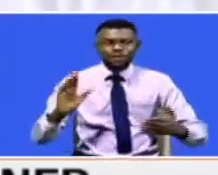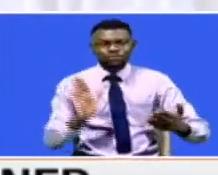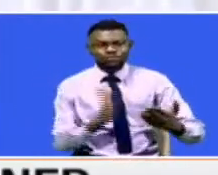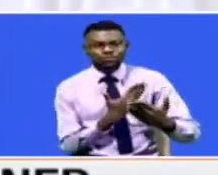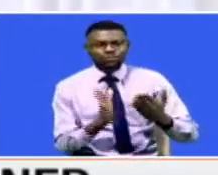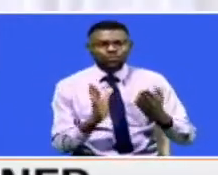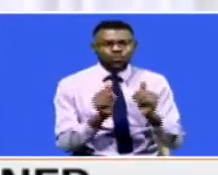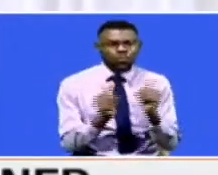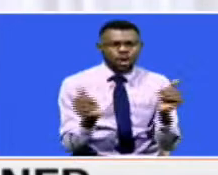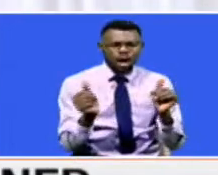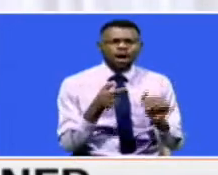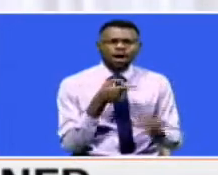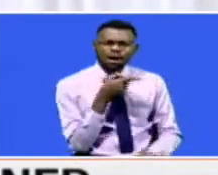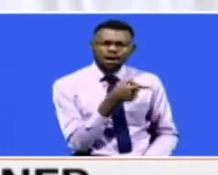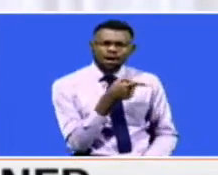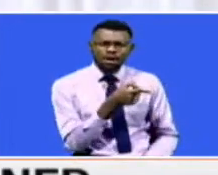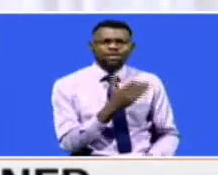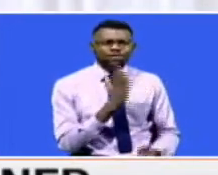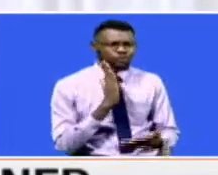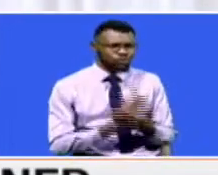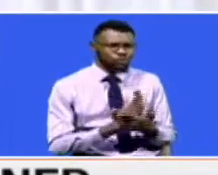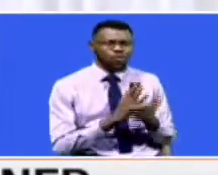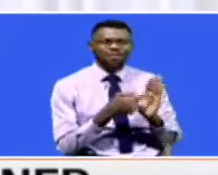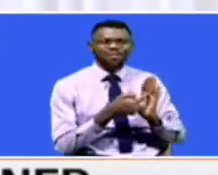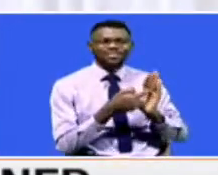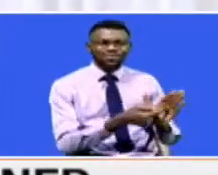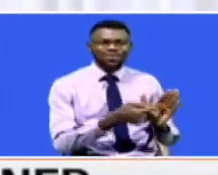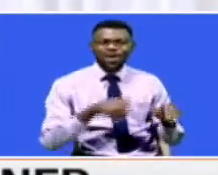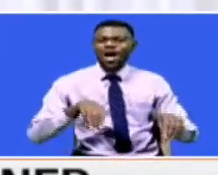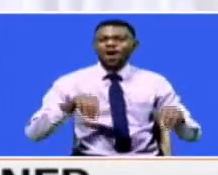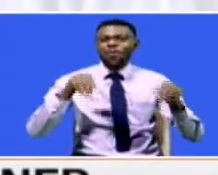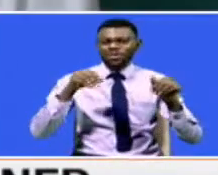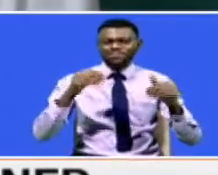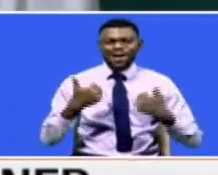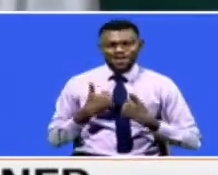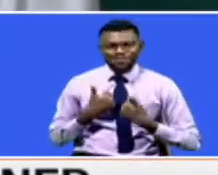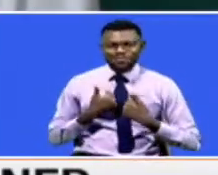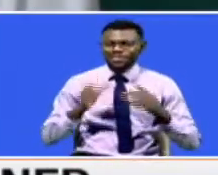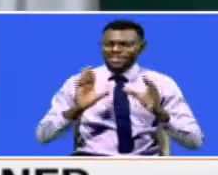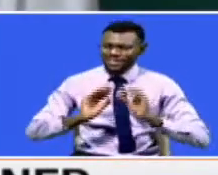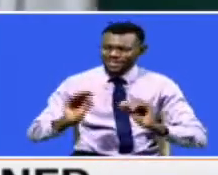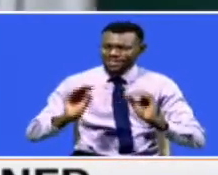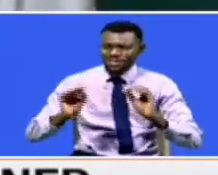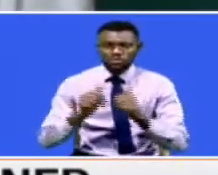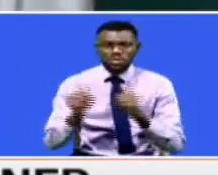that demonstrates that quality is being nurtured. It's